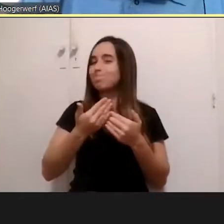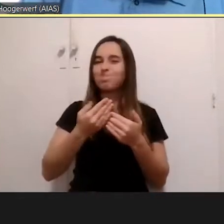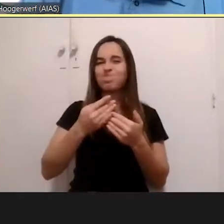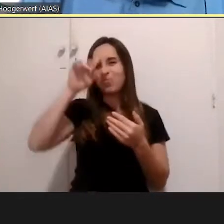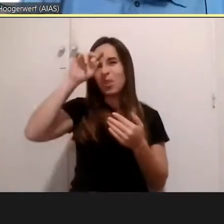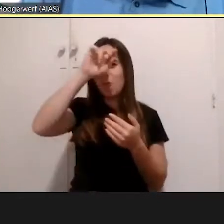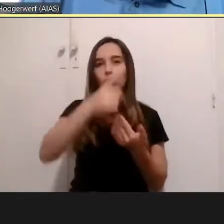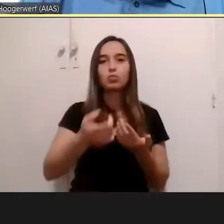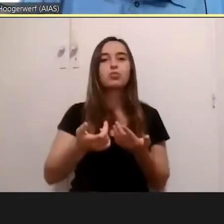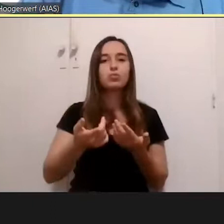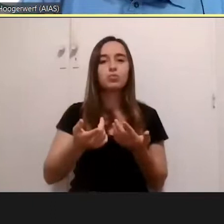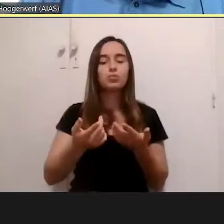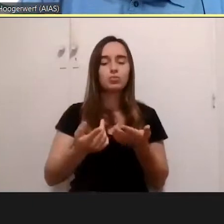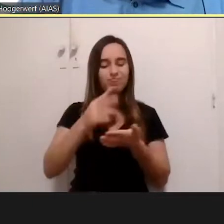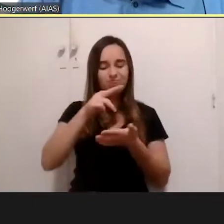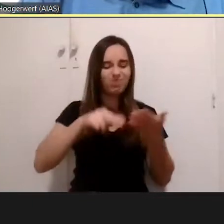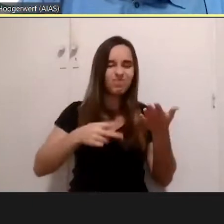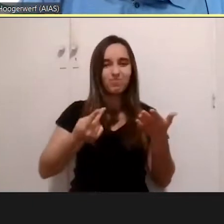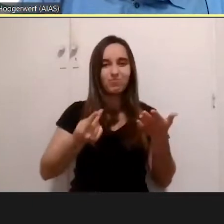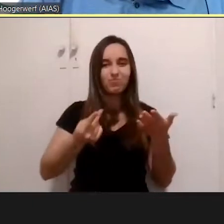retrieving physical activity and